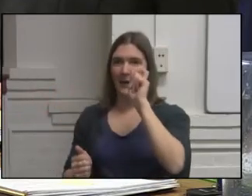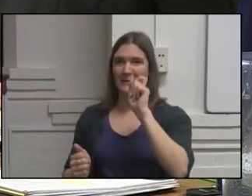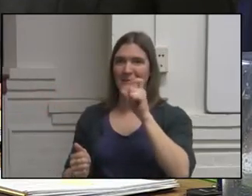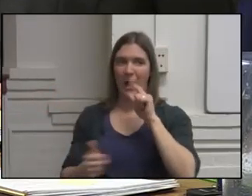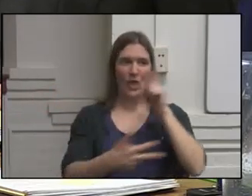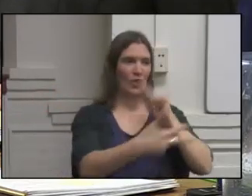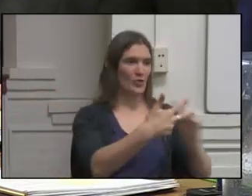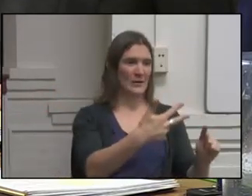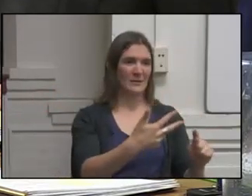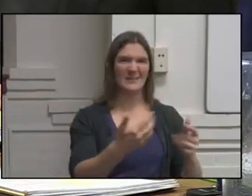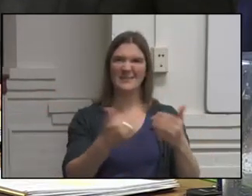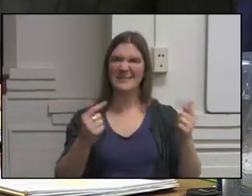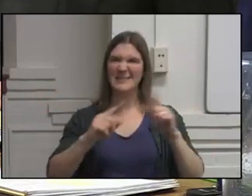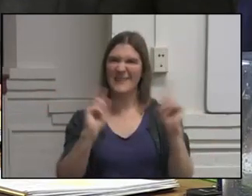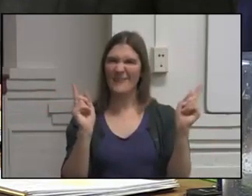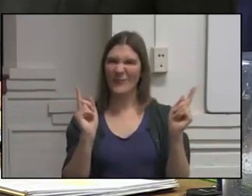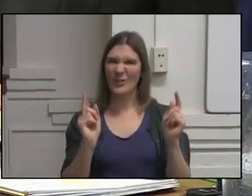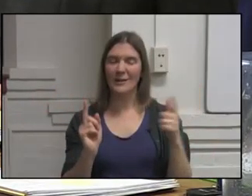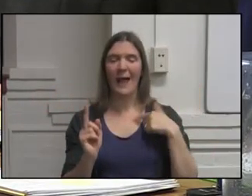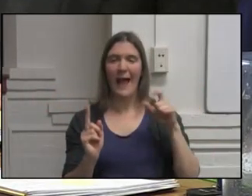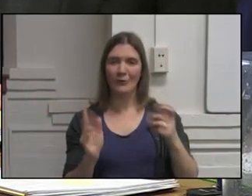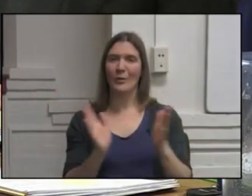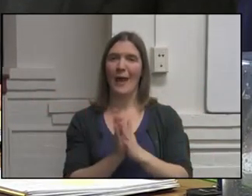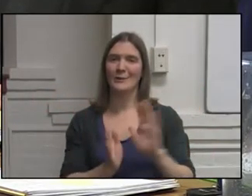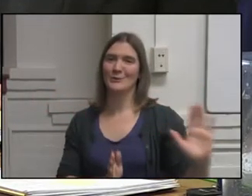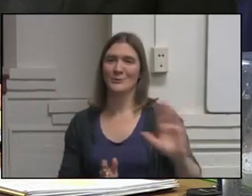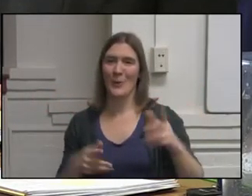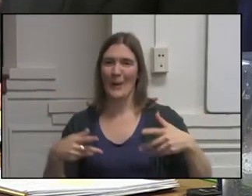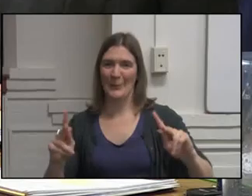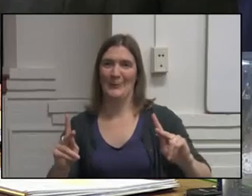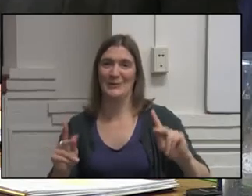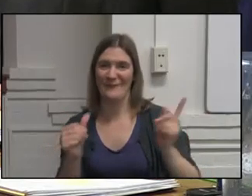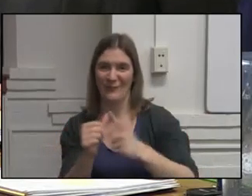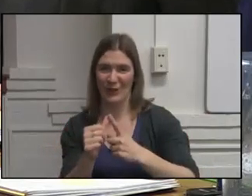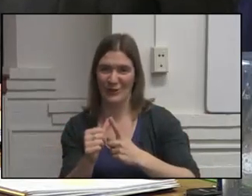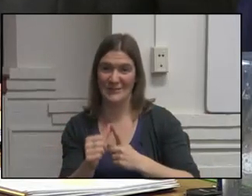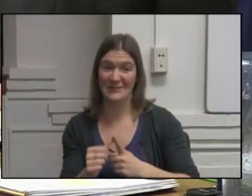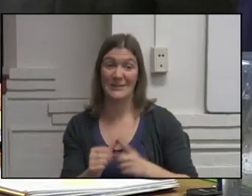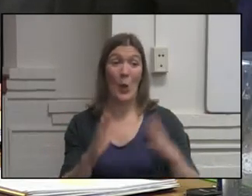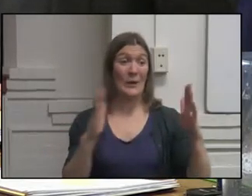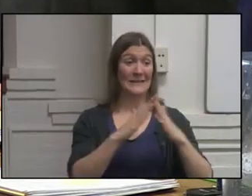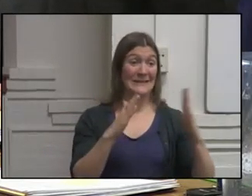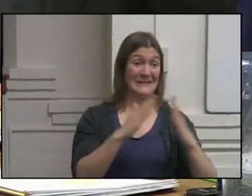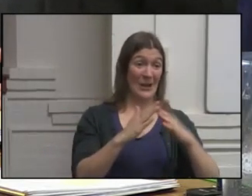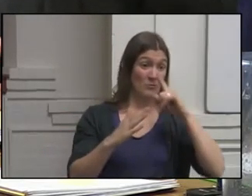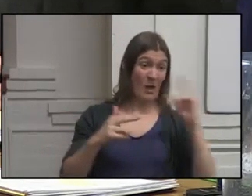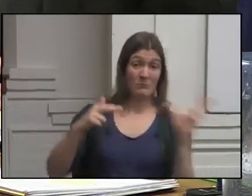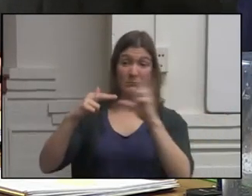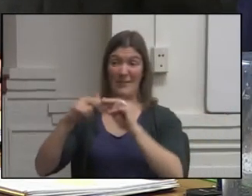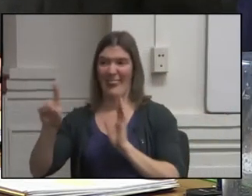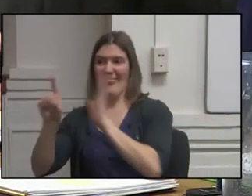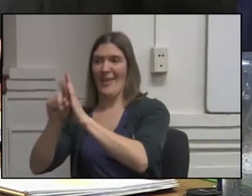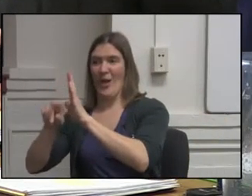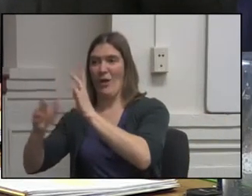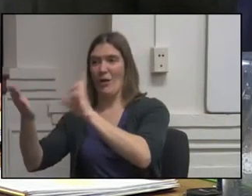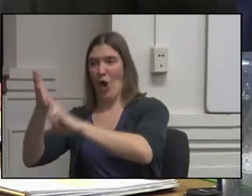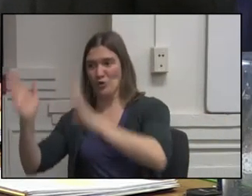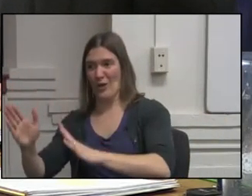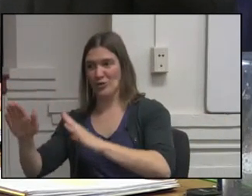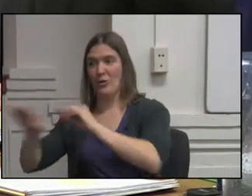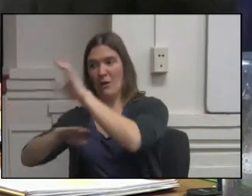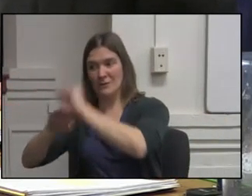your action, have the town piggyback on the state's contract with its contractor to do